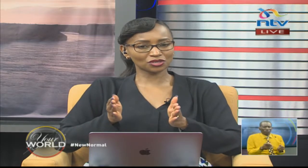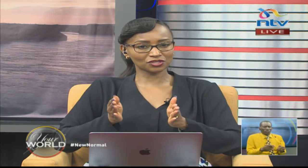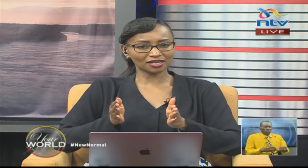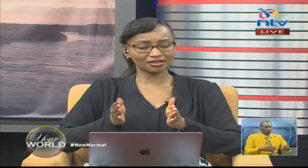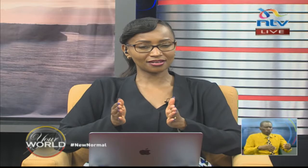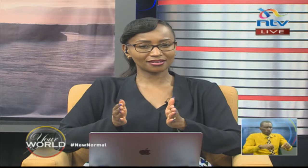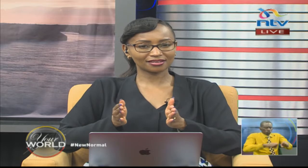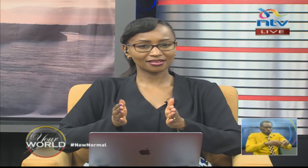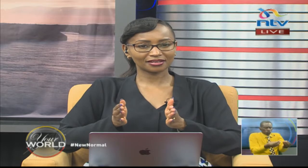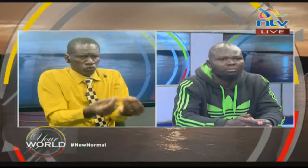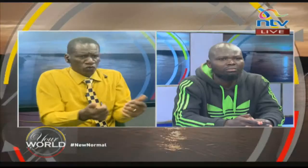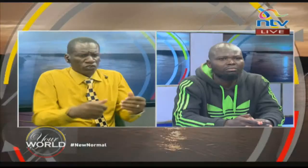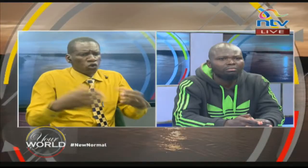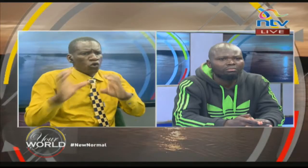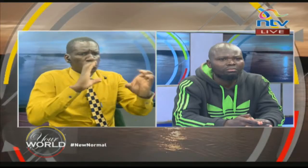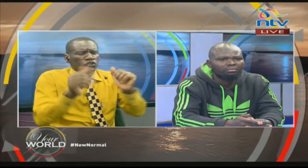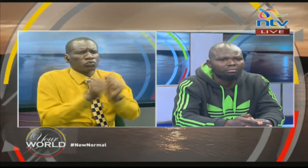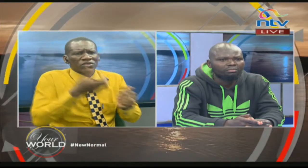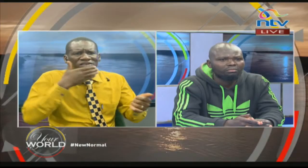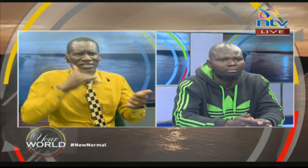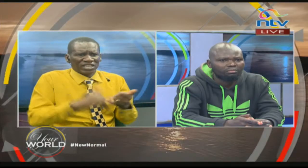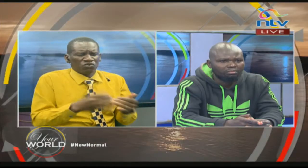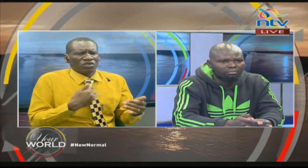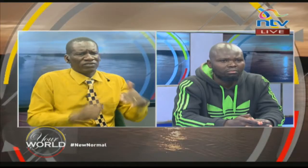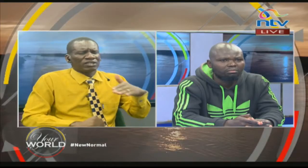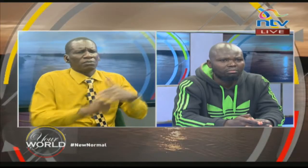communication with your son?